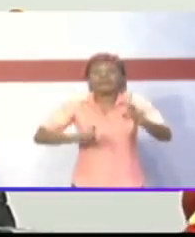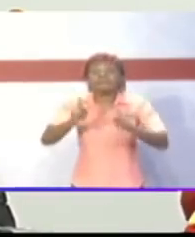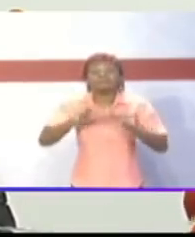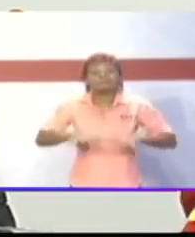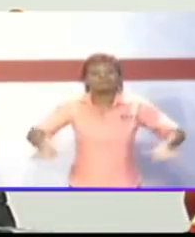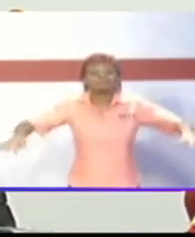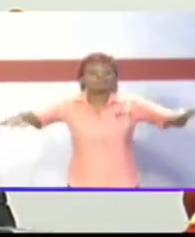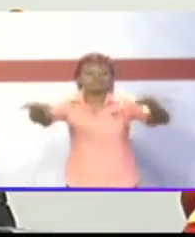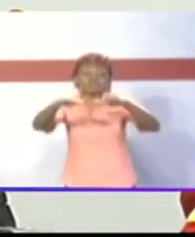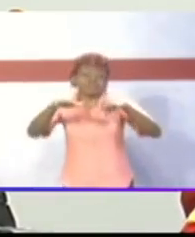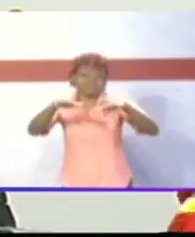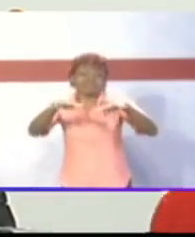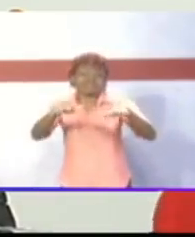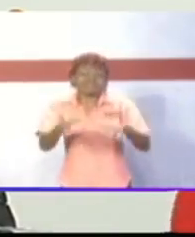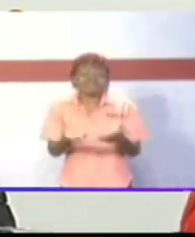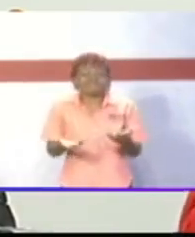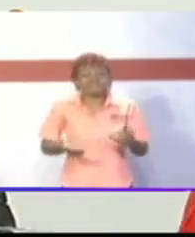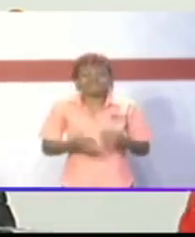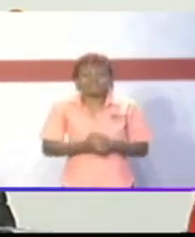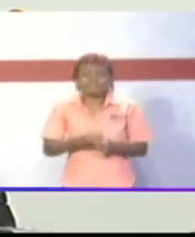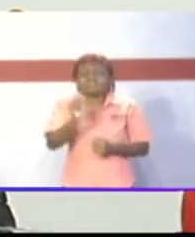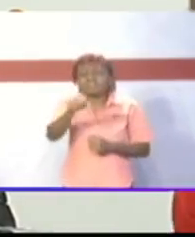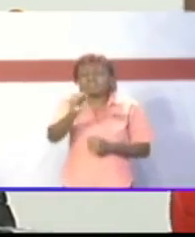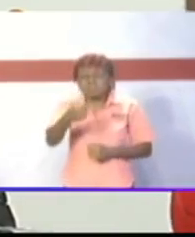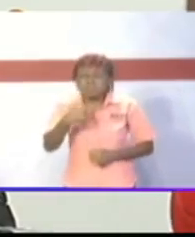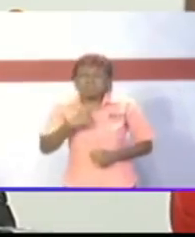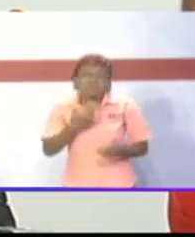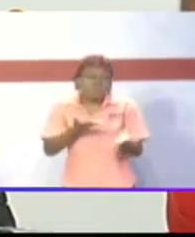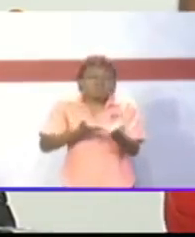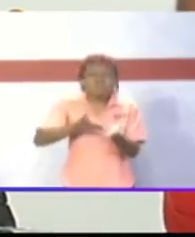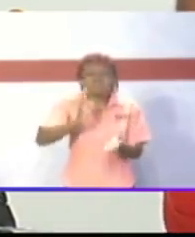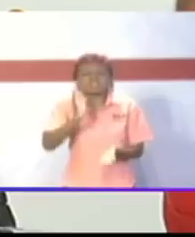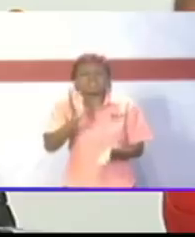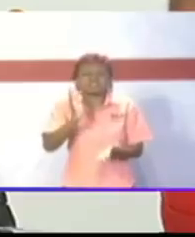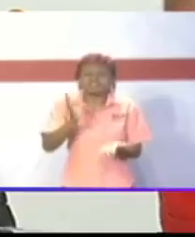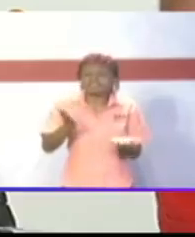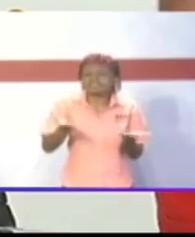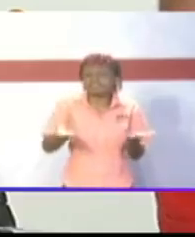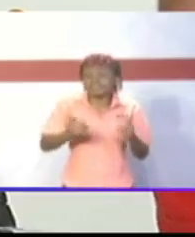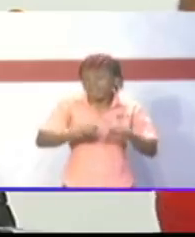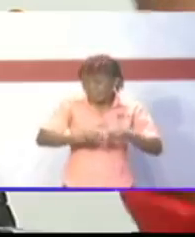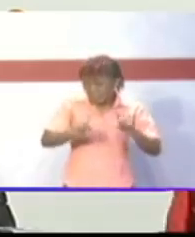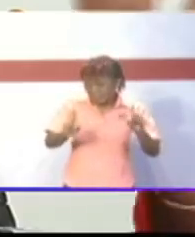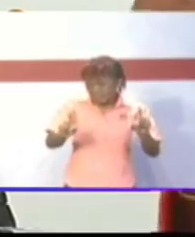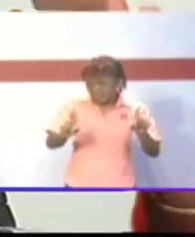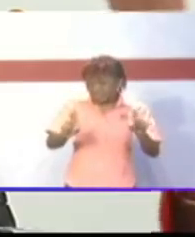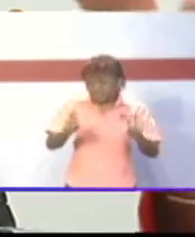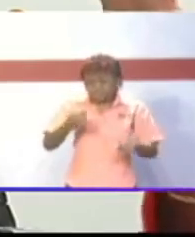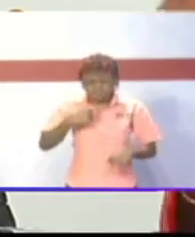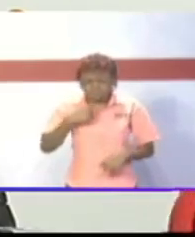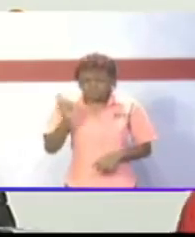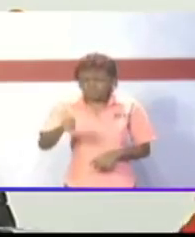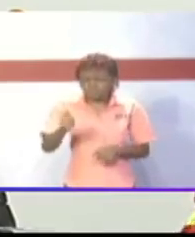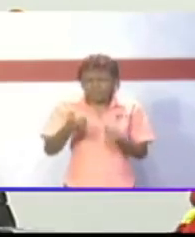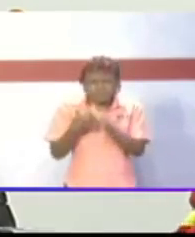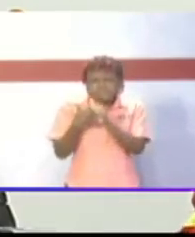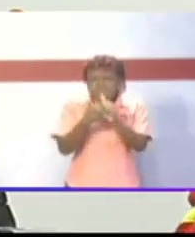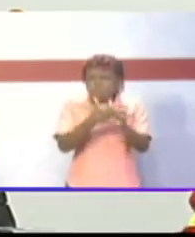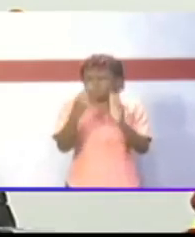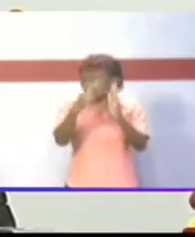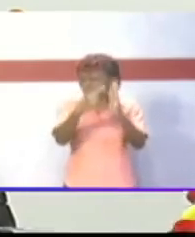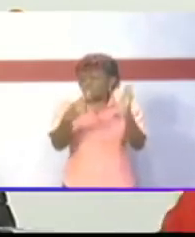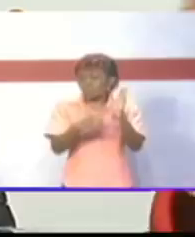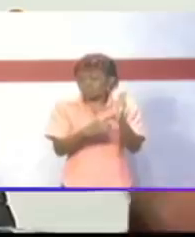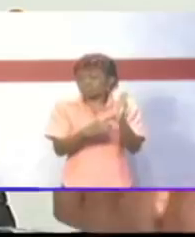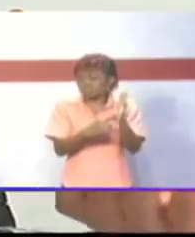have the right to drive south on the northbound highway coming to Port of Spain. I don't have that because I have a duty of